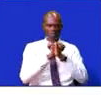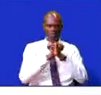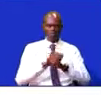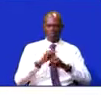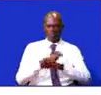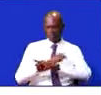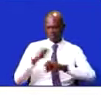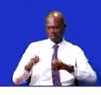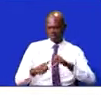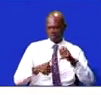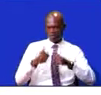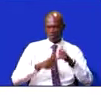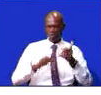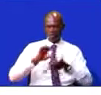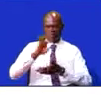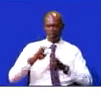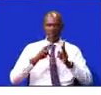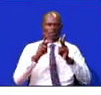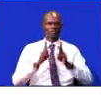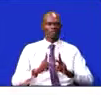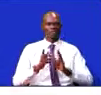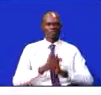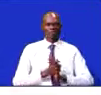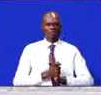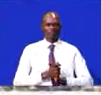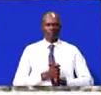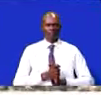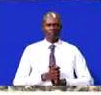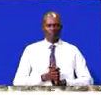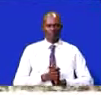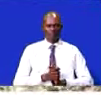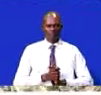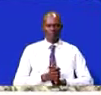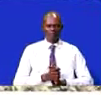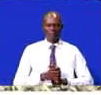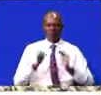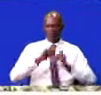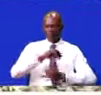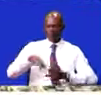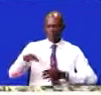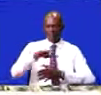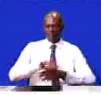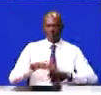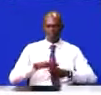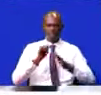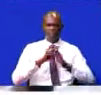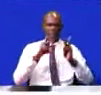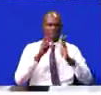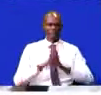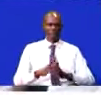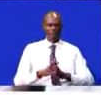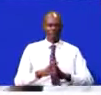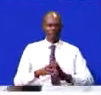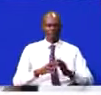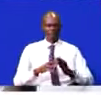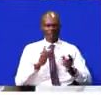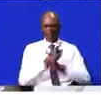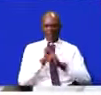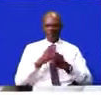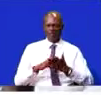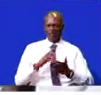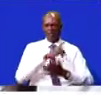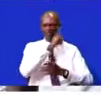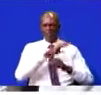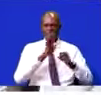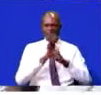ma bende yudore county ma Kisumu. Mama Kisumu kod mamoko e county ni gin moko ma oseneka uchido ahinya re